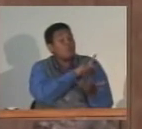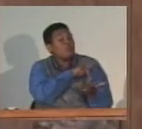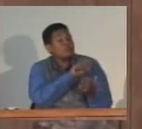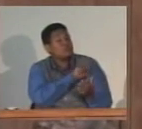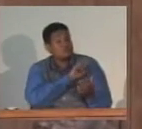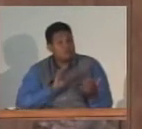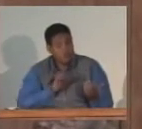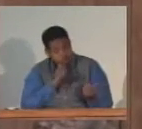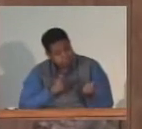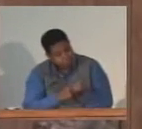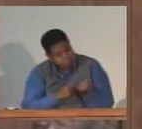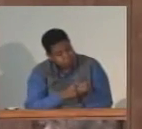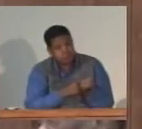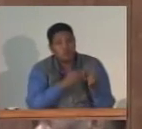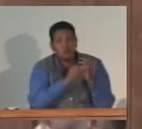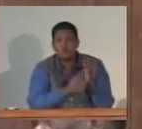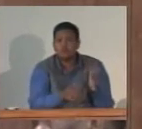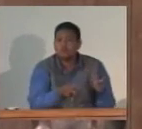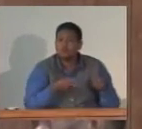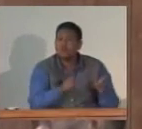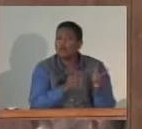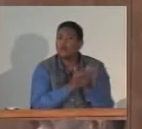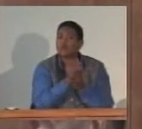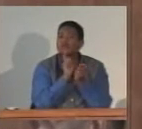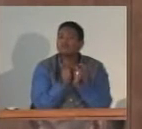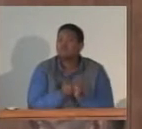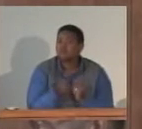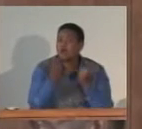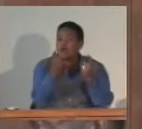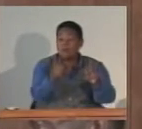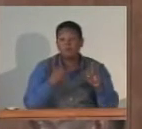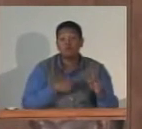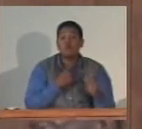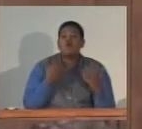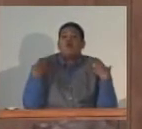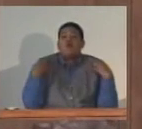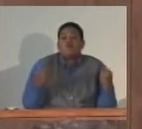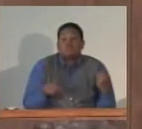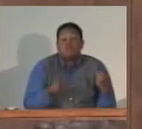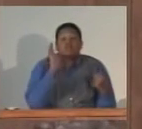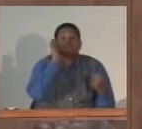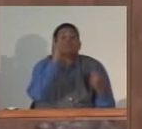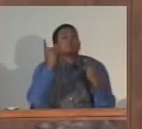assist the students as they go through a period of change. We're confident